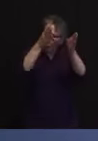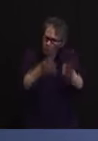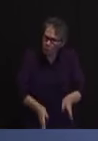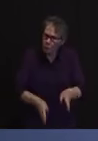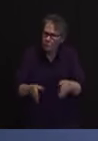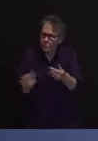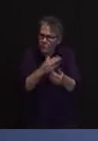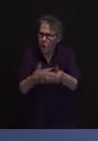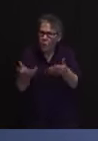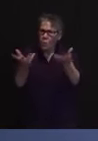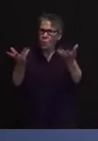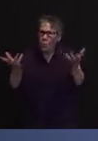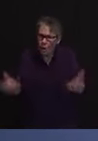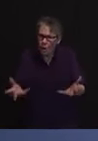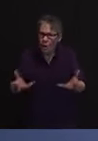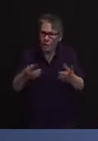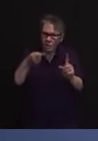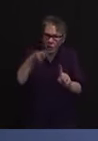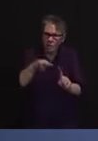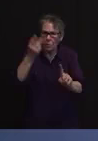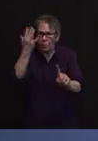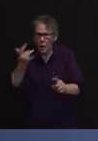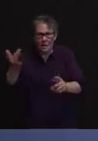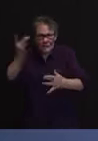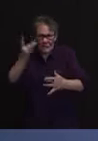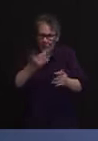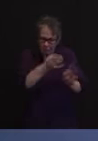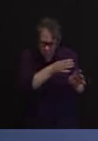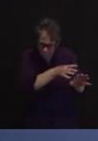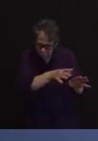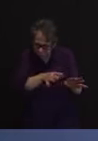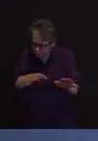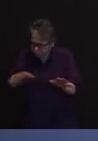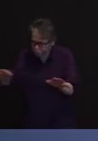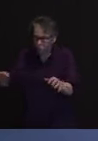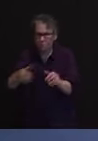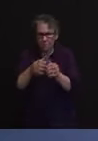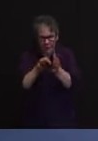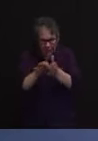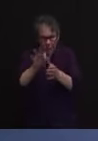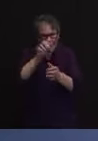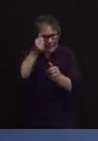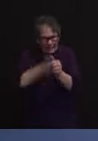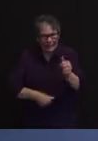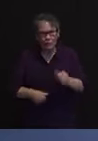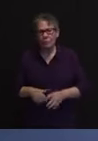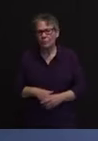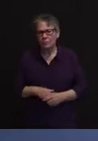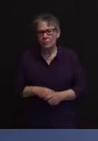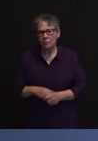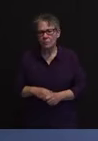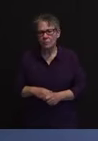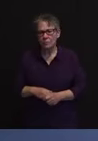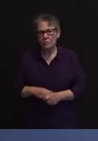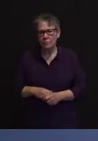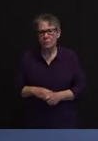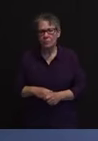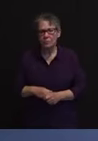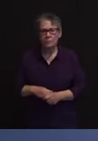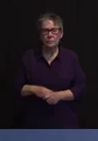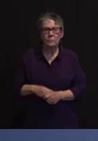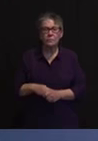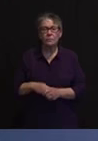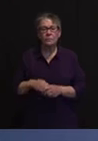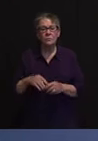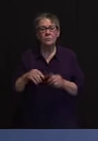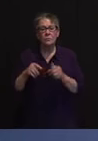And lastly, it ensures that discrimination based on race, creed, color, national origin,